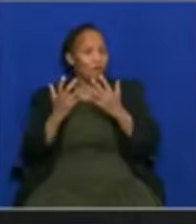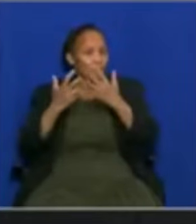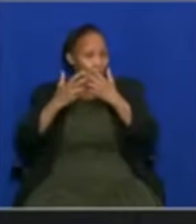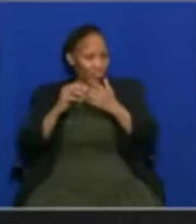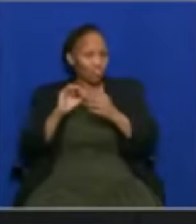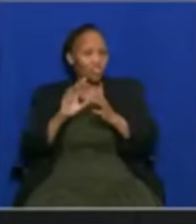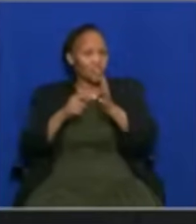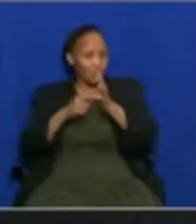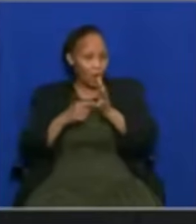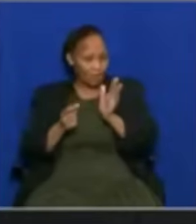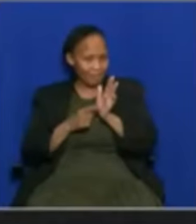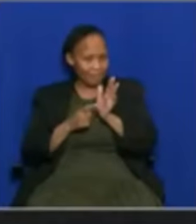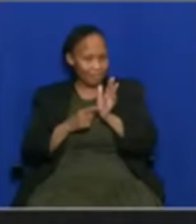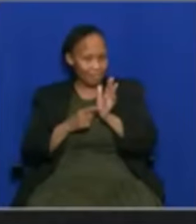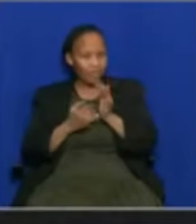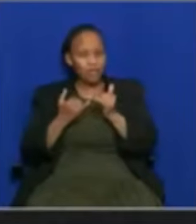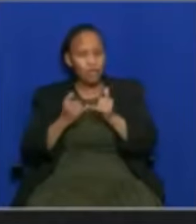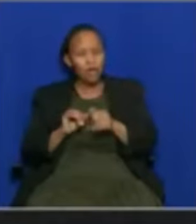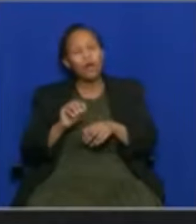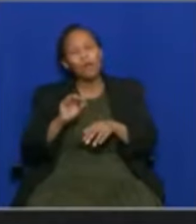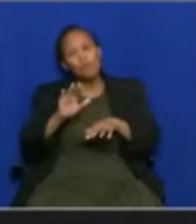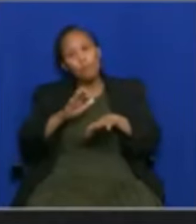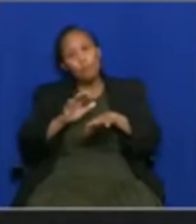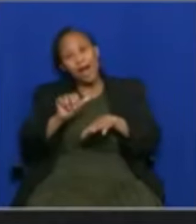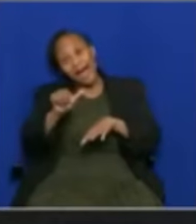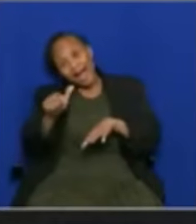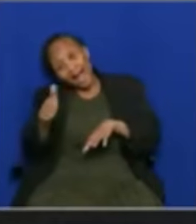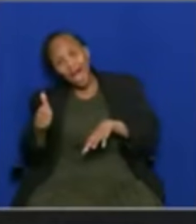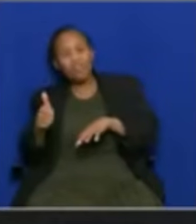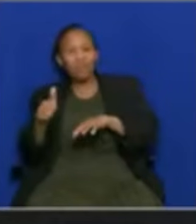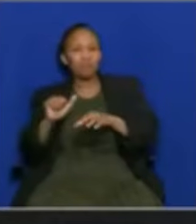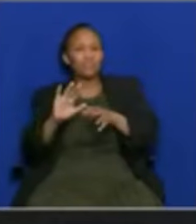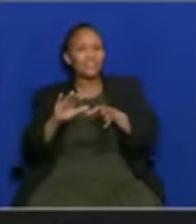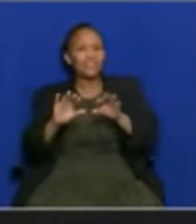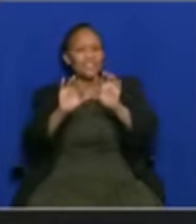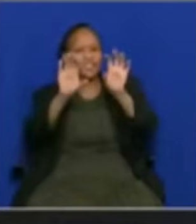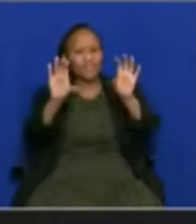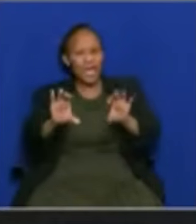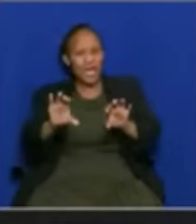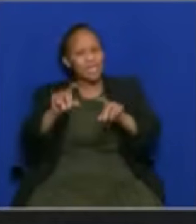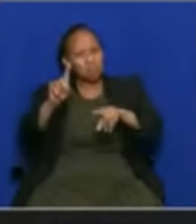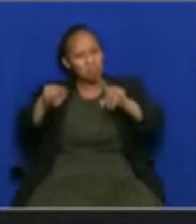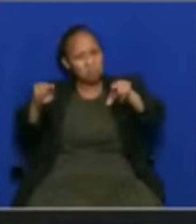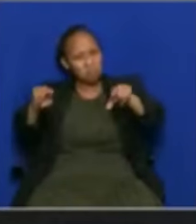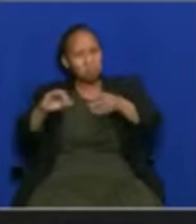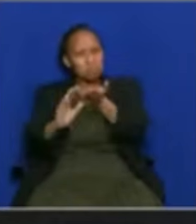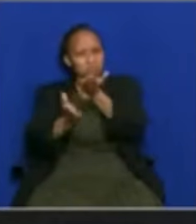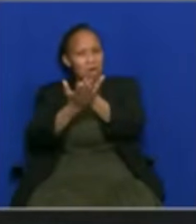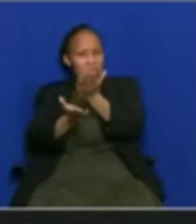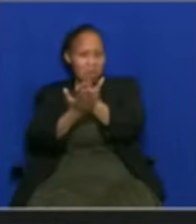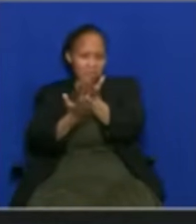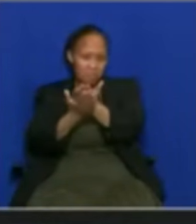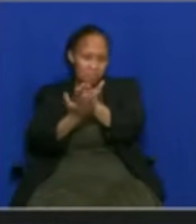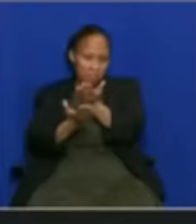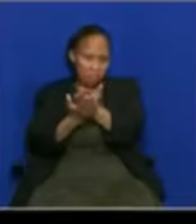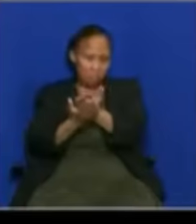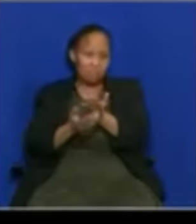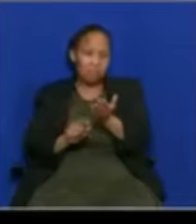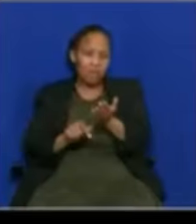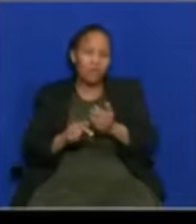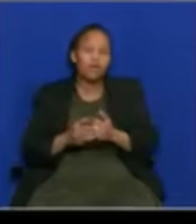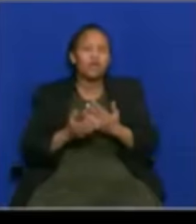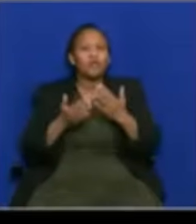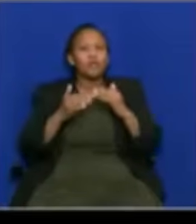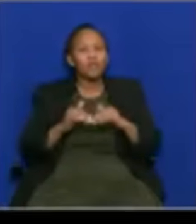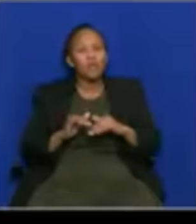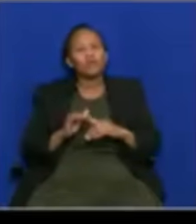other certificates which are attached to the docket, right? And then you see there's law there. That's why I was